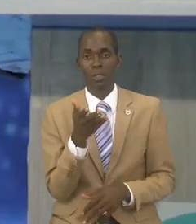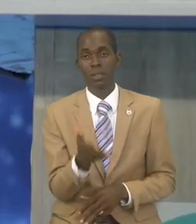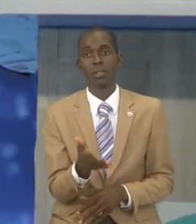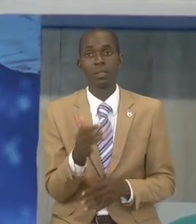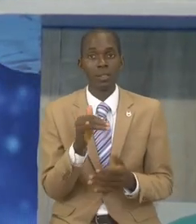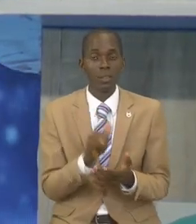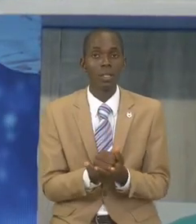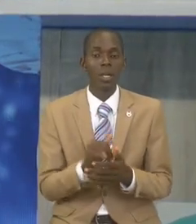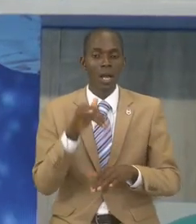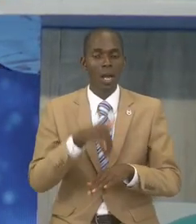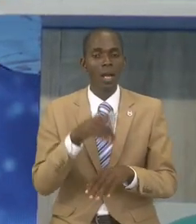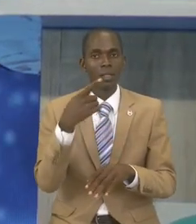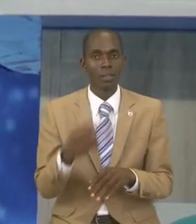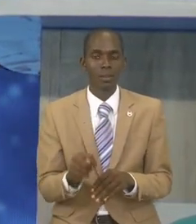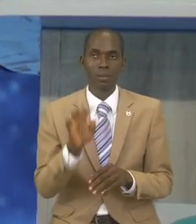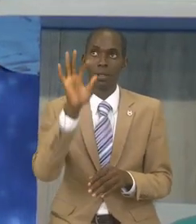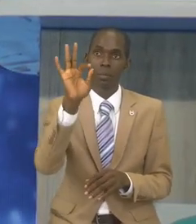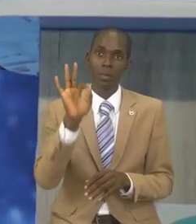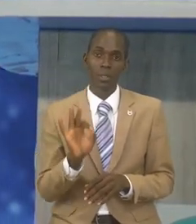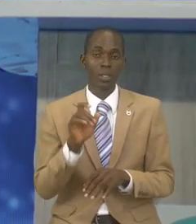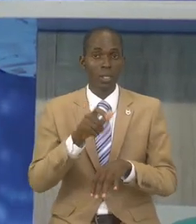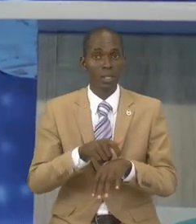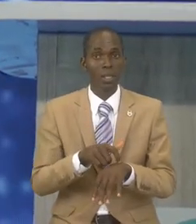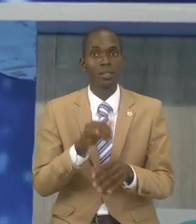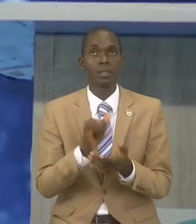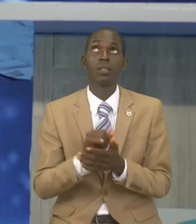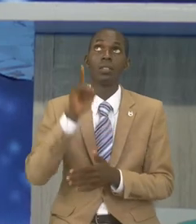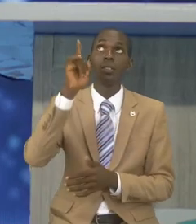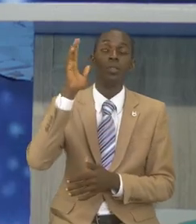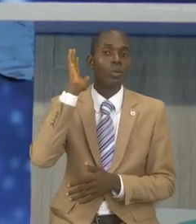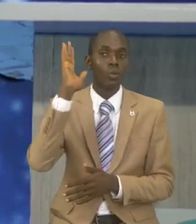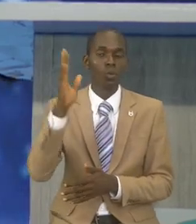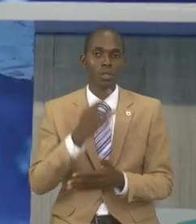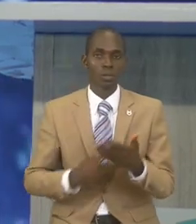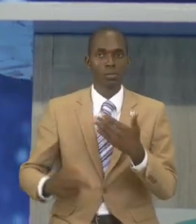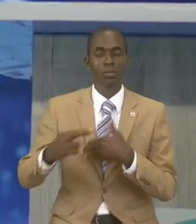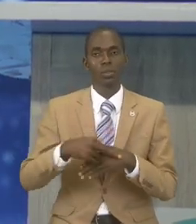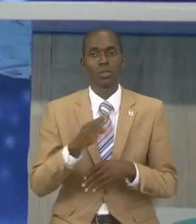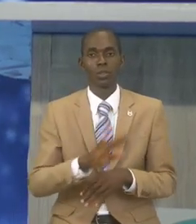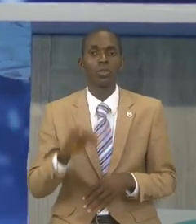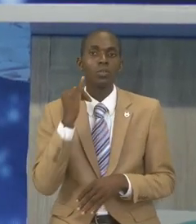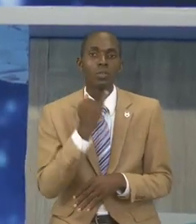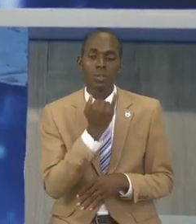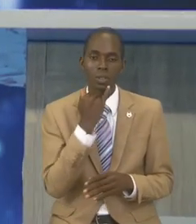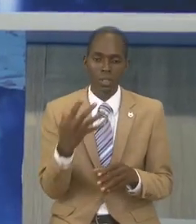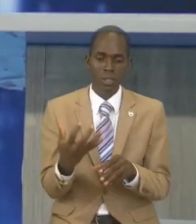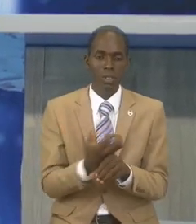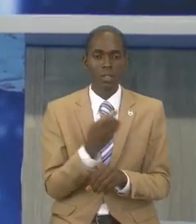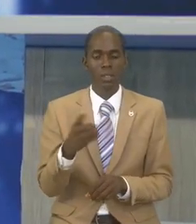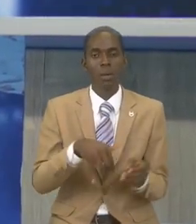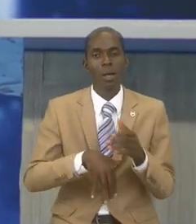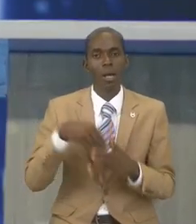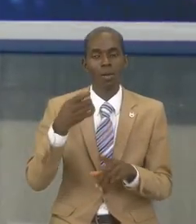the appointed time that he will restore the children of Israel, get them out of